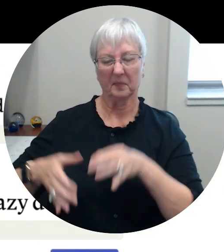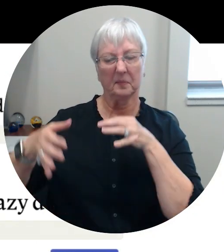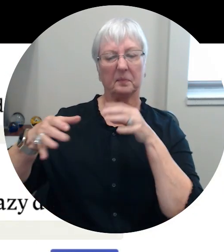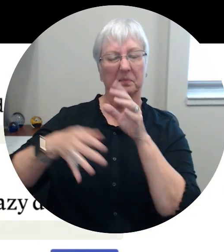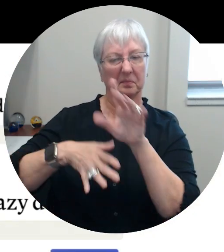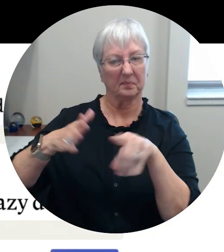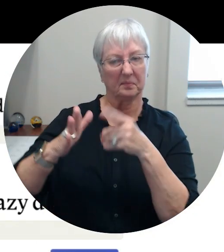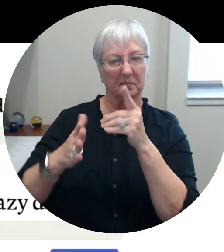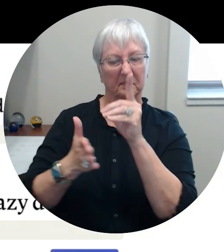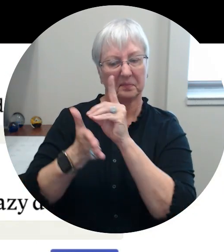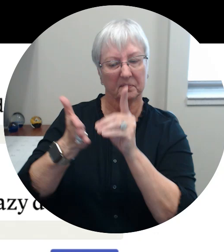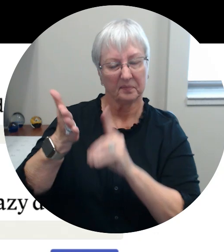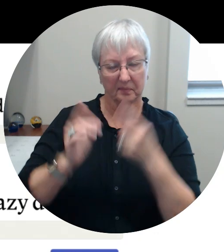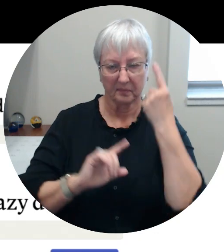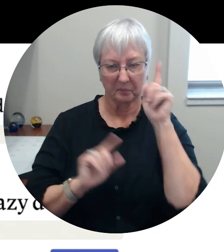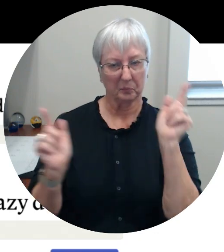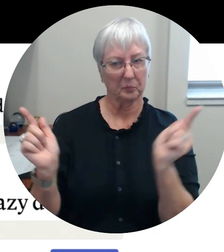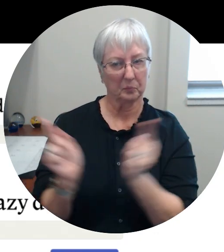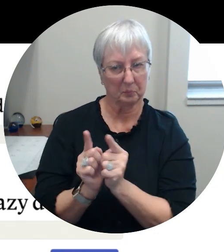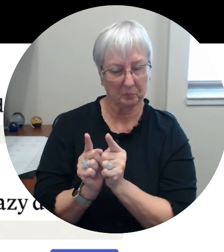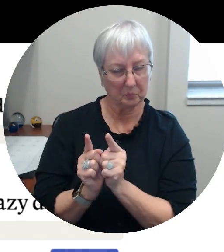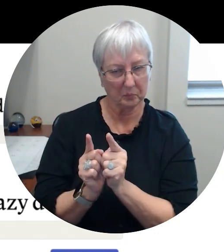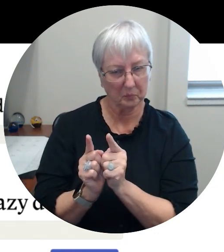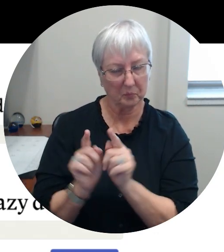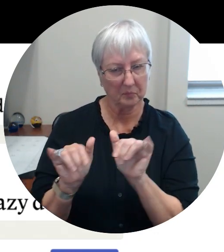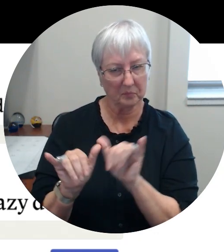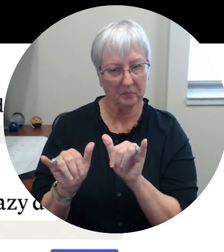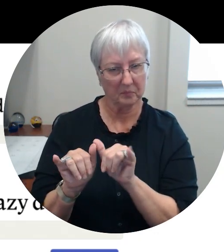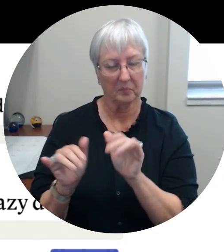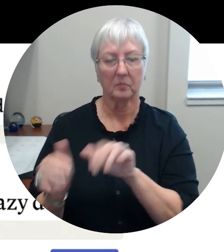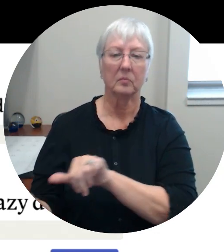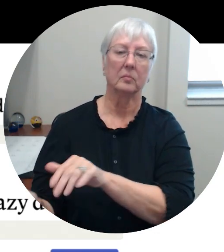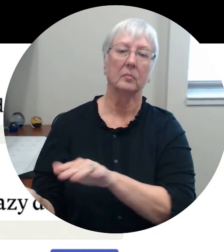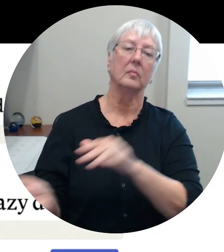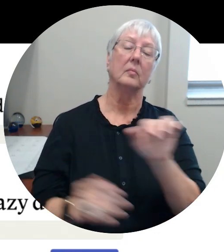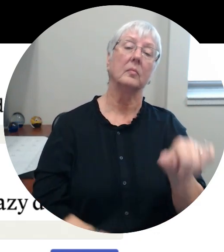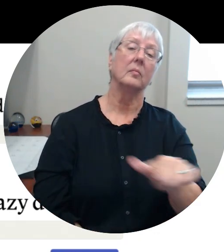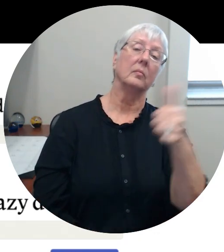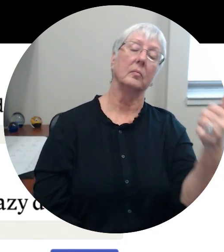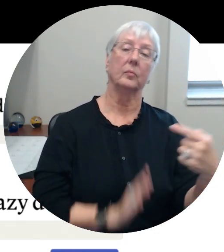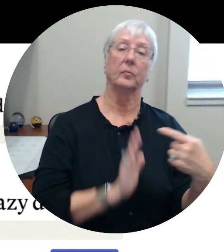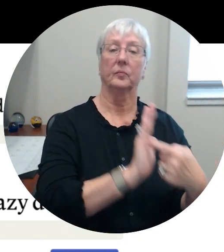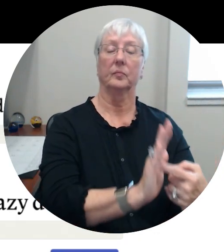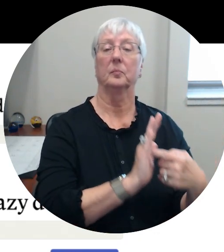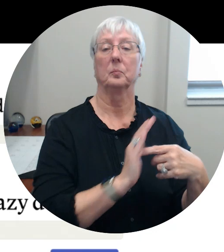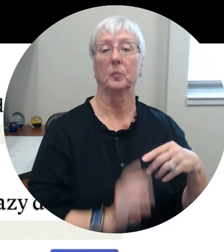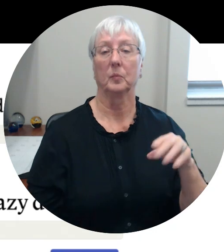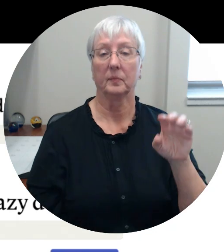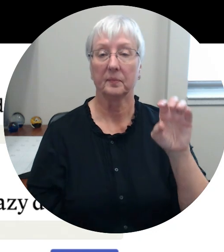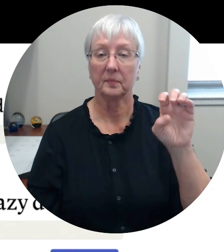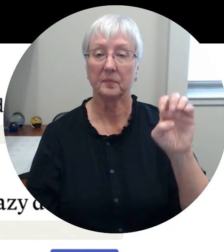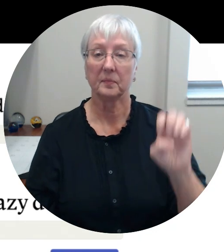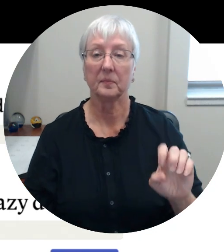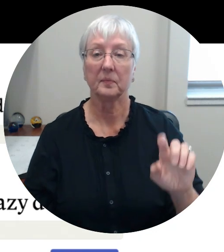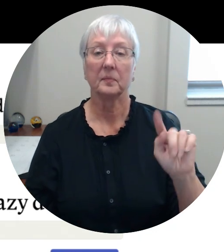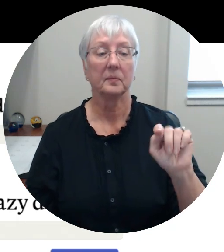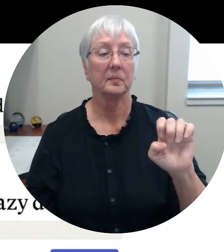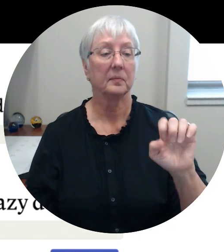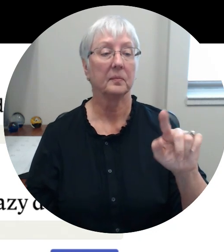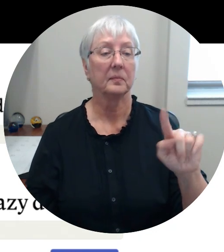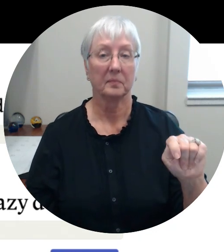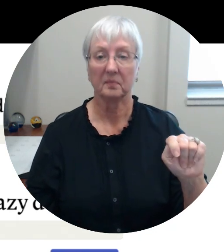is Monotype's eText collection, which takes some classic typefaces that were designed well before the web ever existed and adapts them